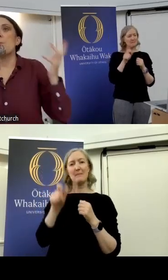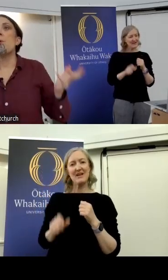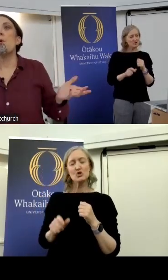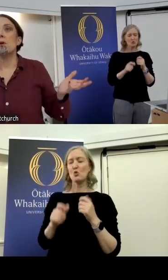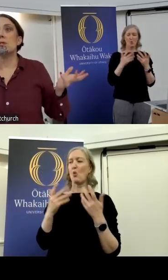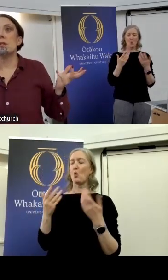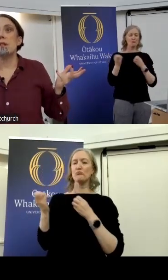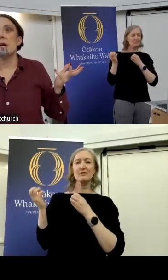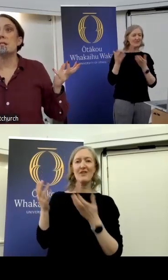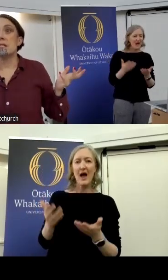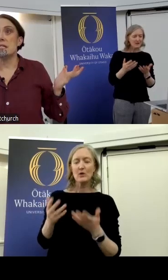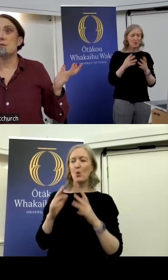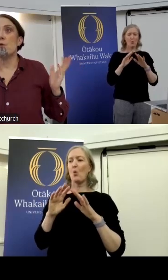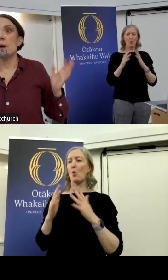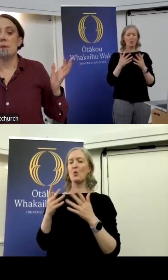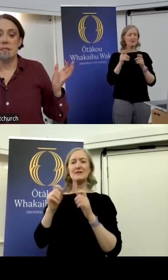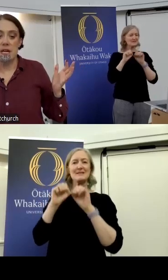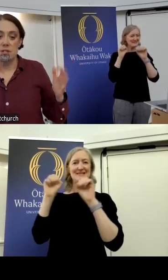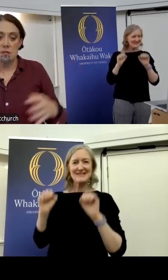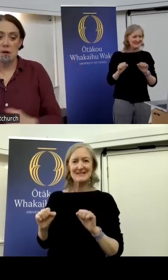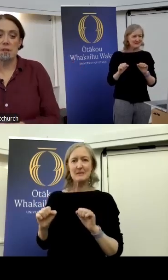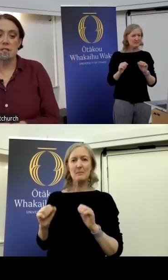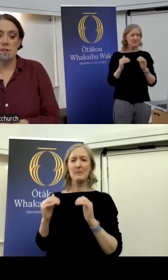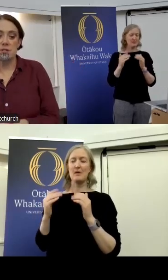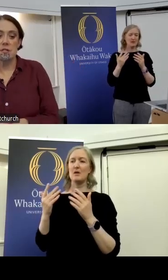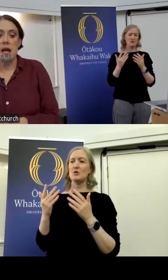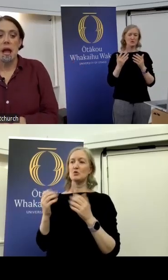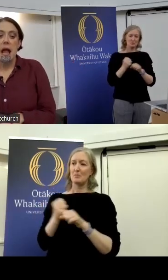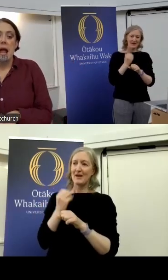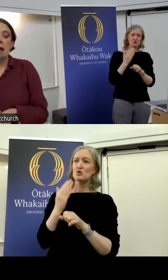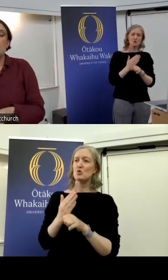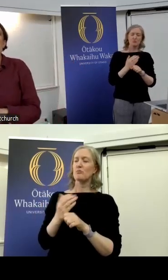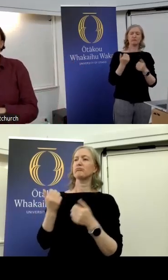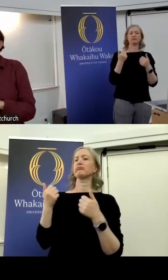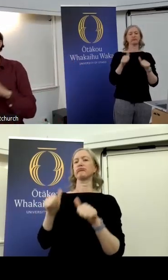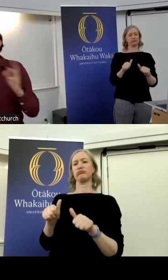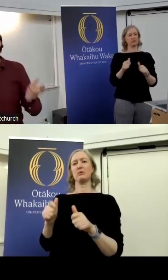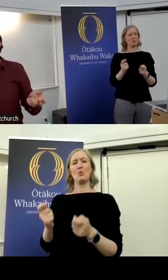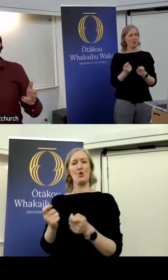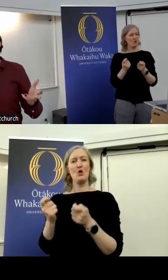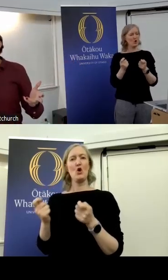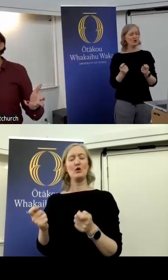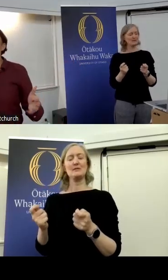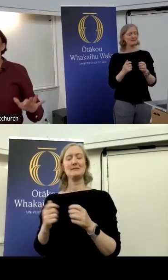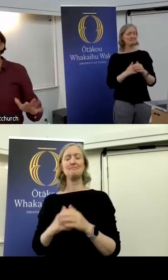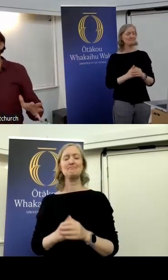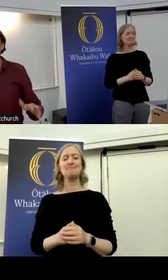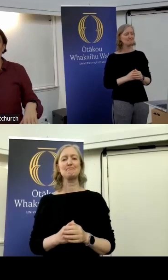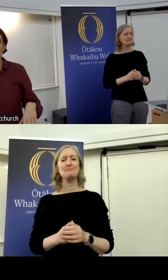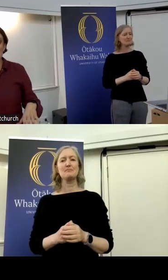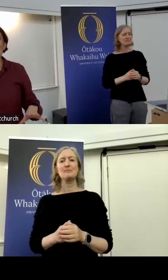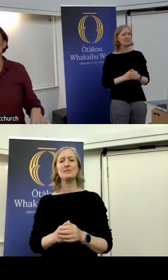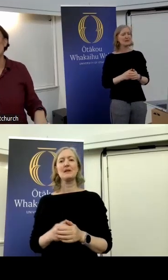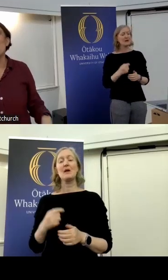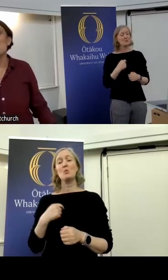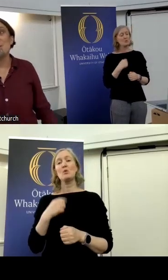to support the successful implementation of an intervention. And we use what in implementation science